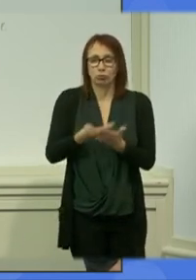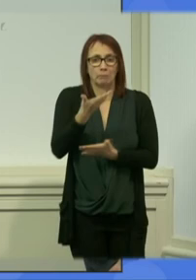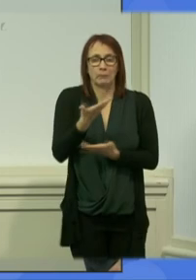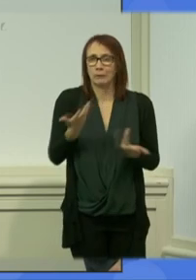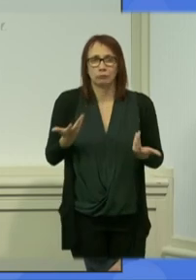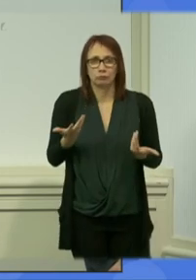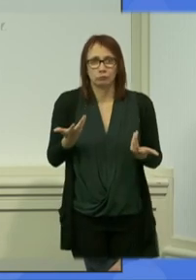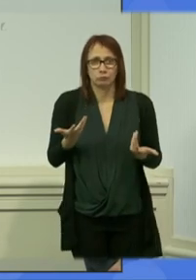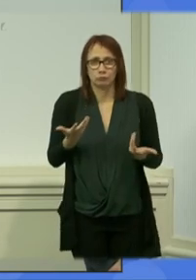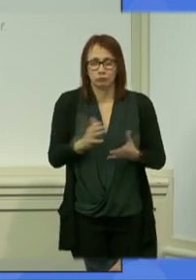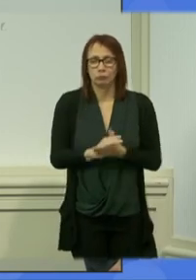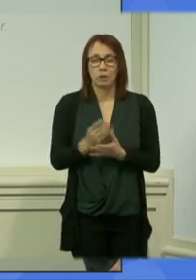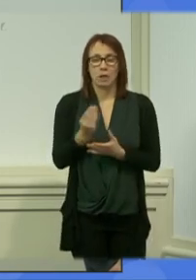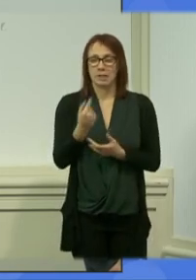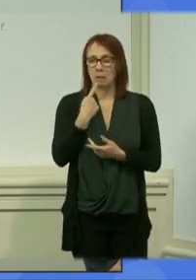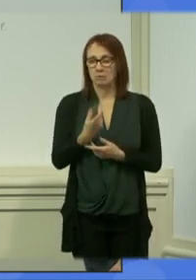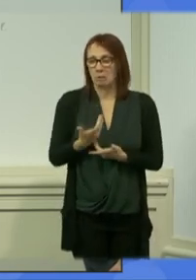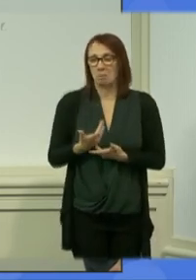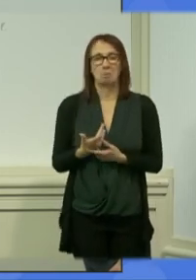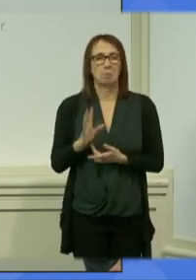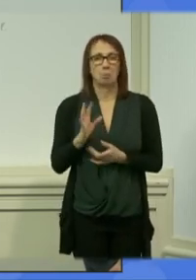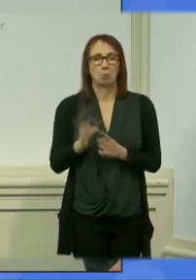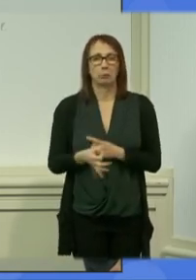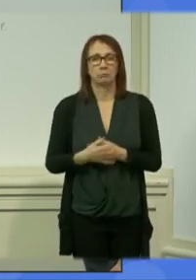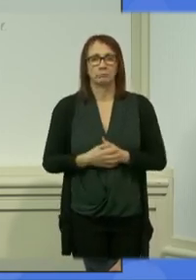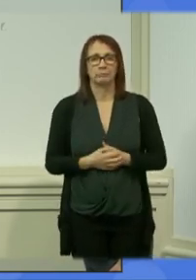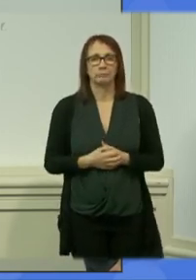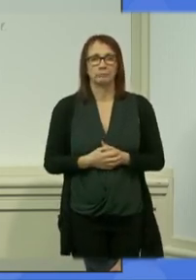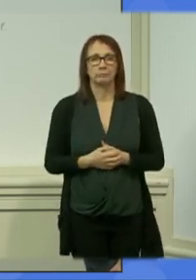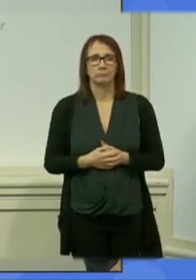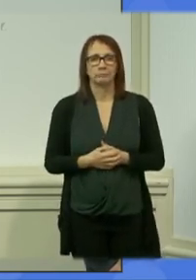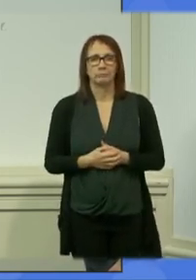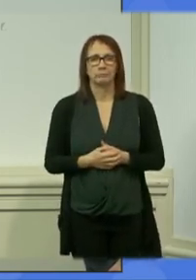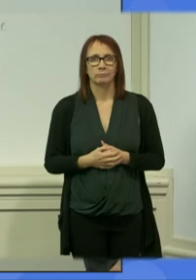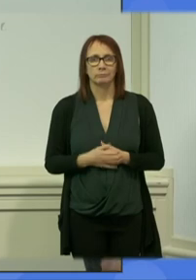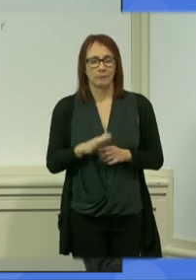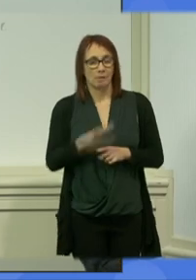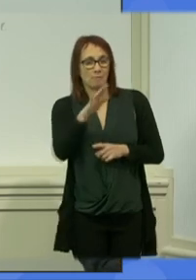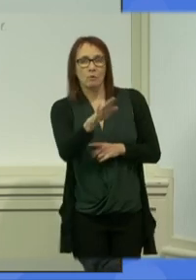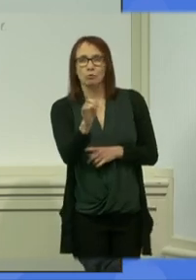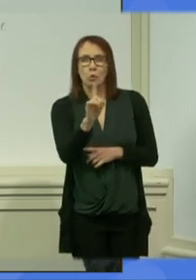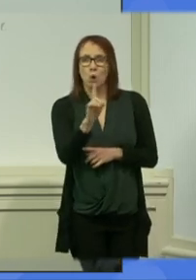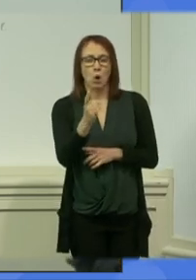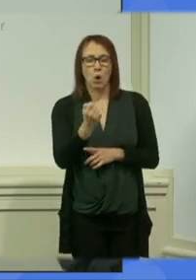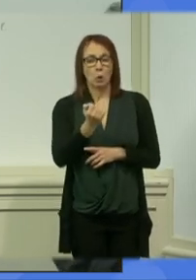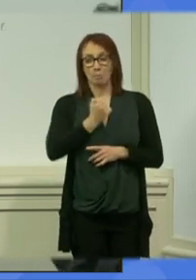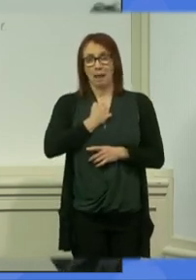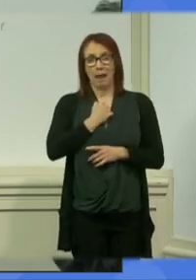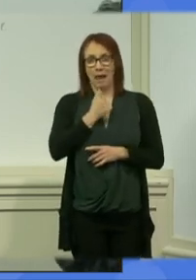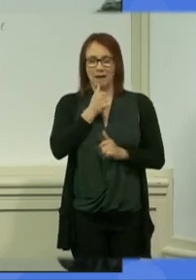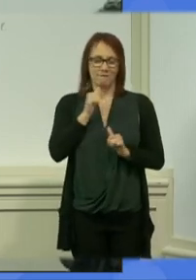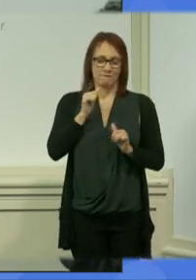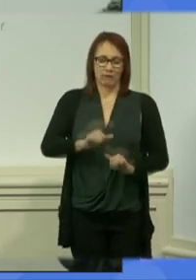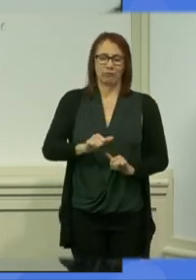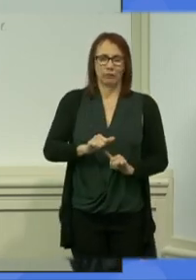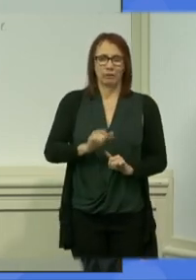indeed, some would argue it's not that effective. So what about the future? Now, these are not necessarily my favourite options. These are just some that are